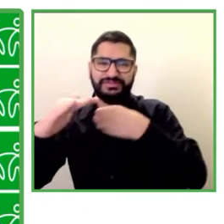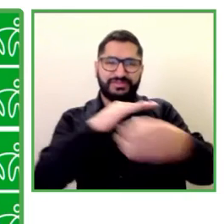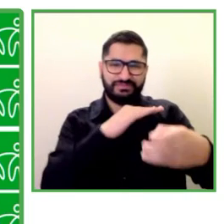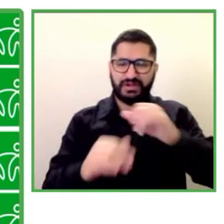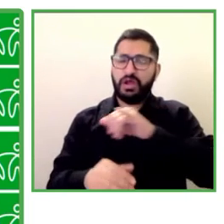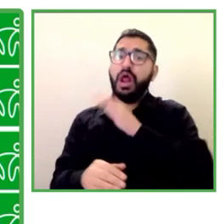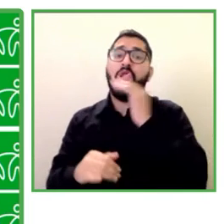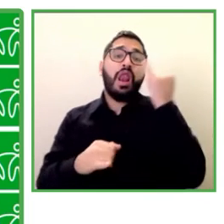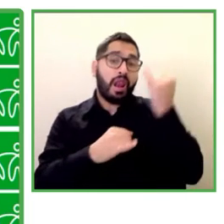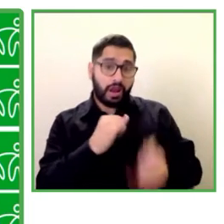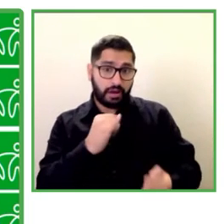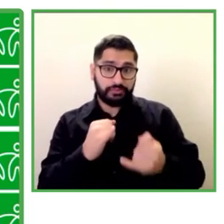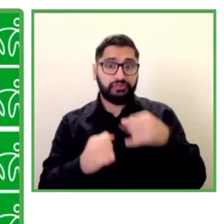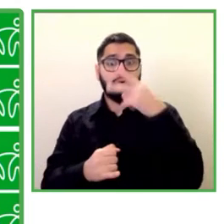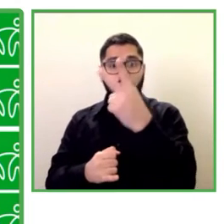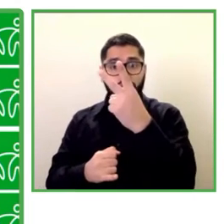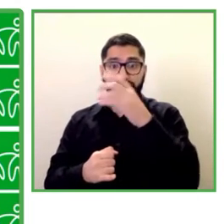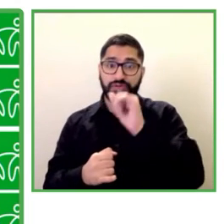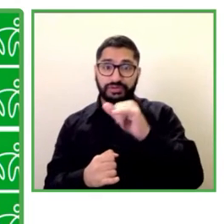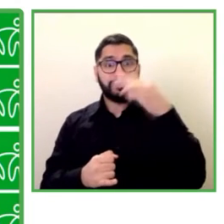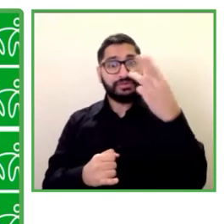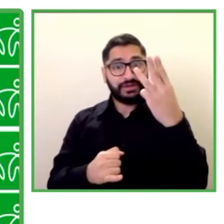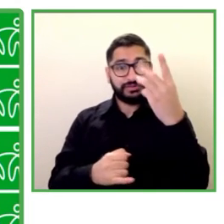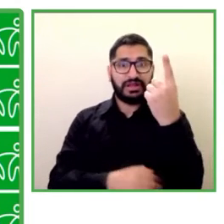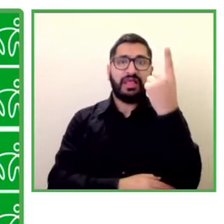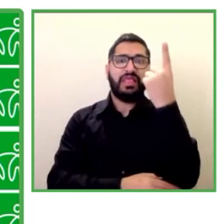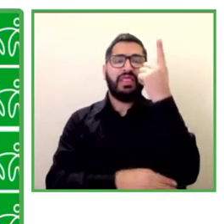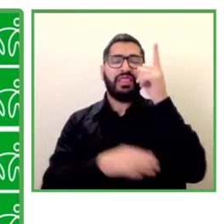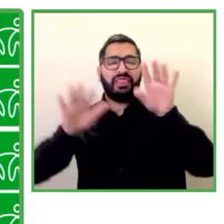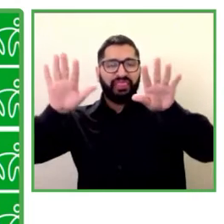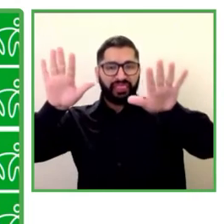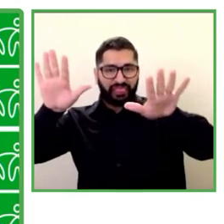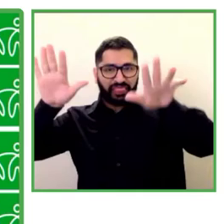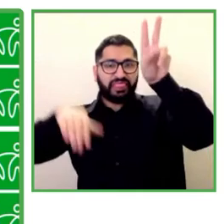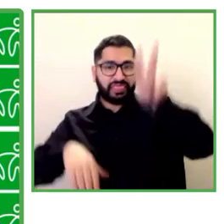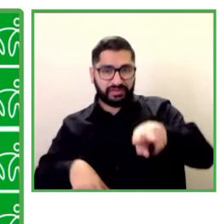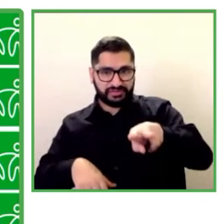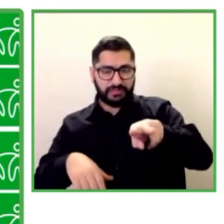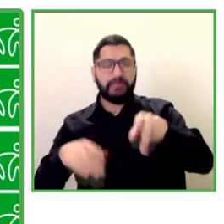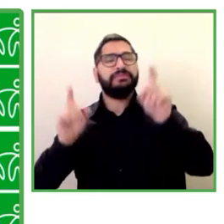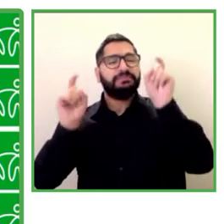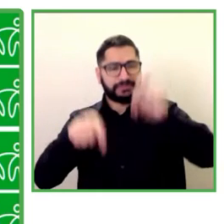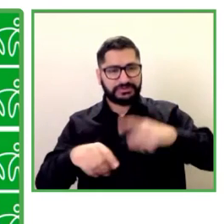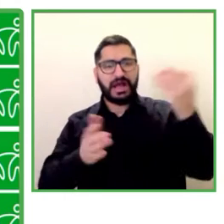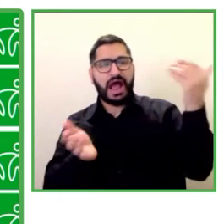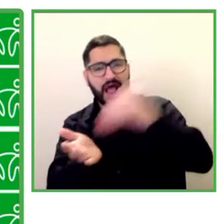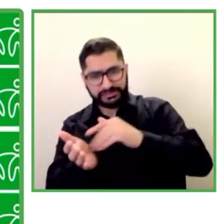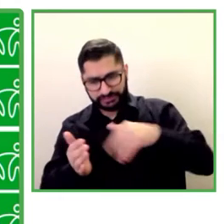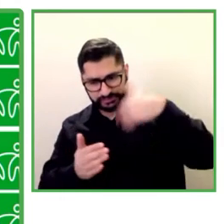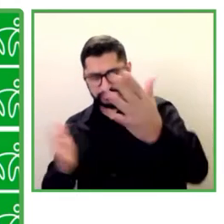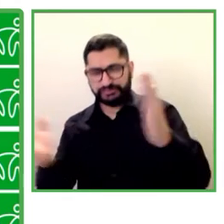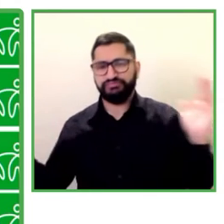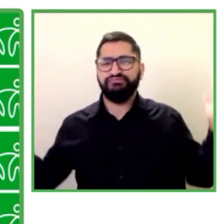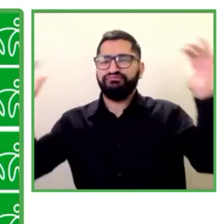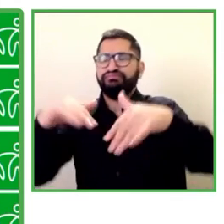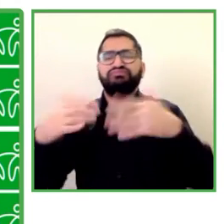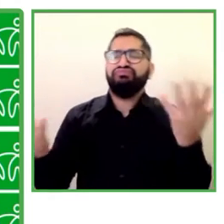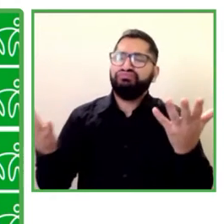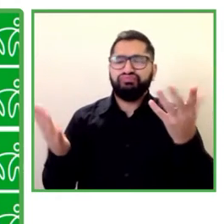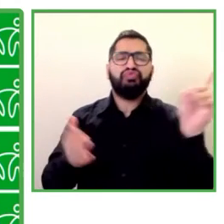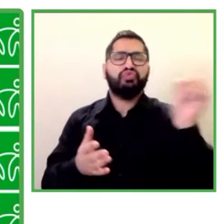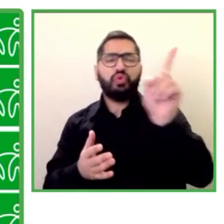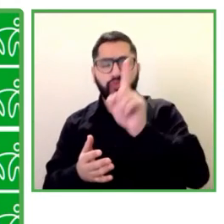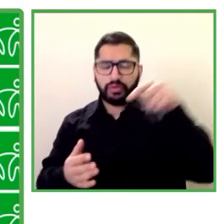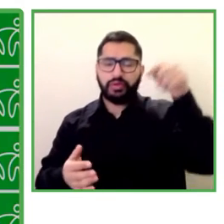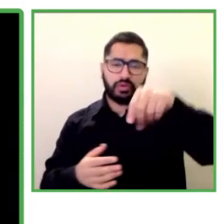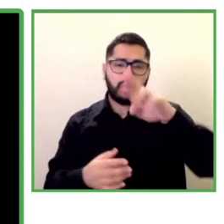the first, second, and third days of December this year in parallel in Uruguay through the red of